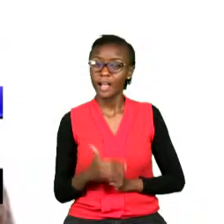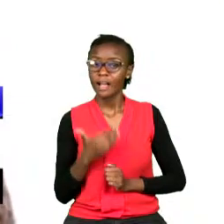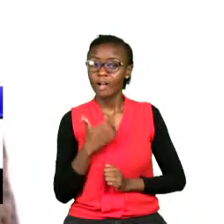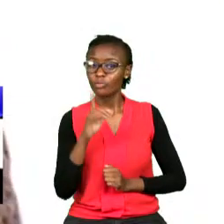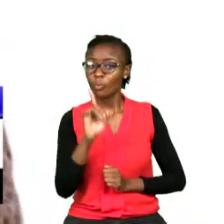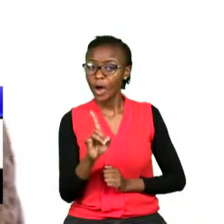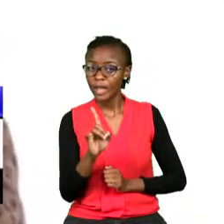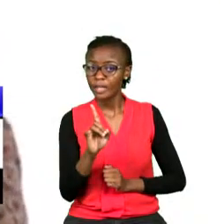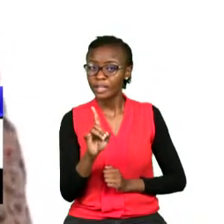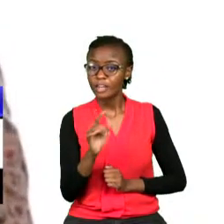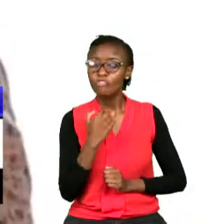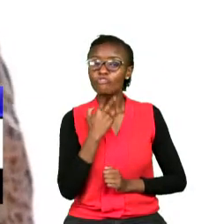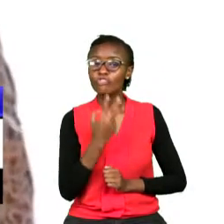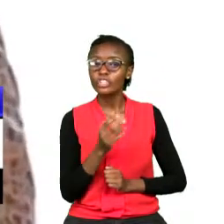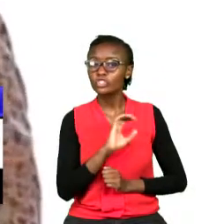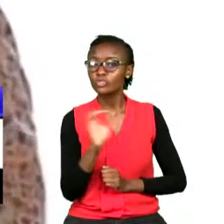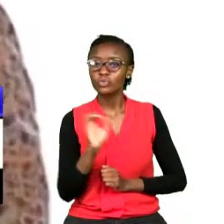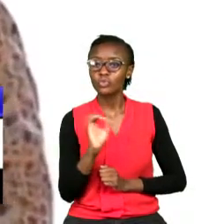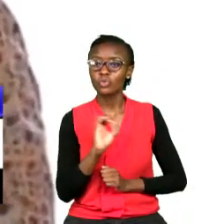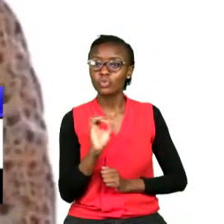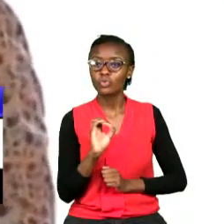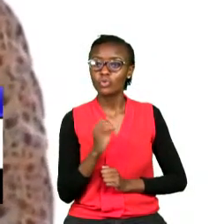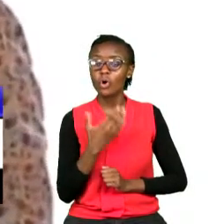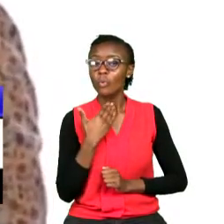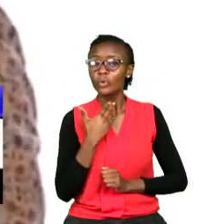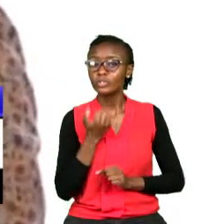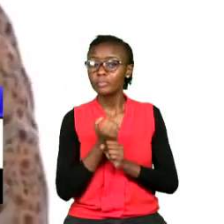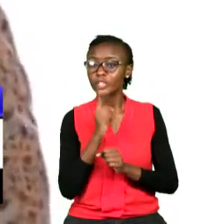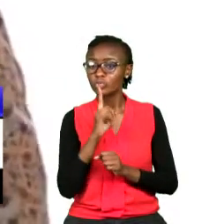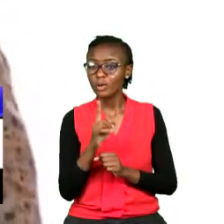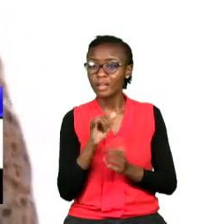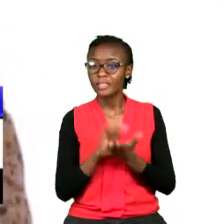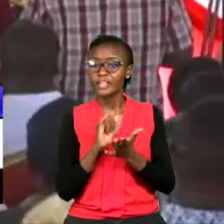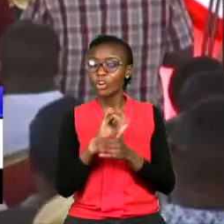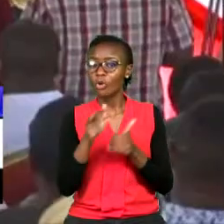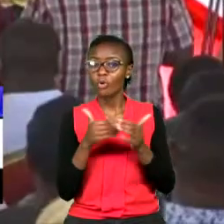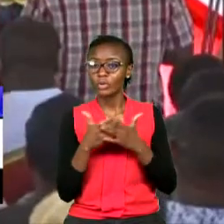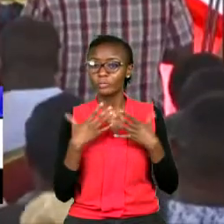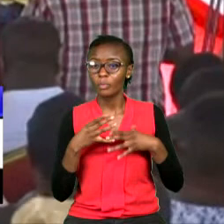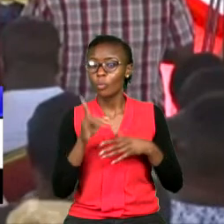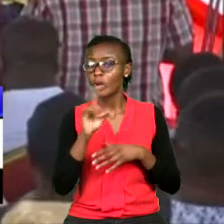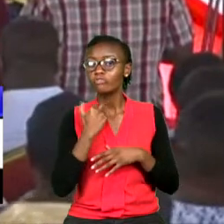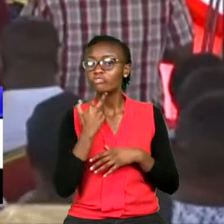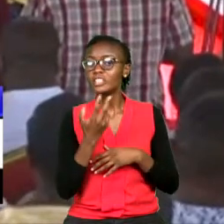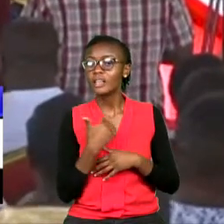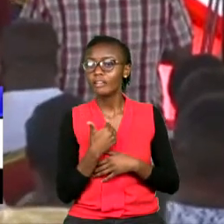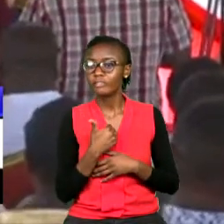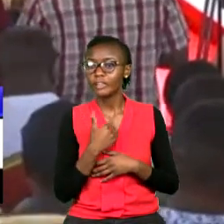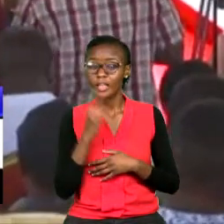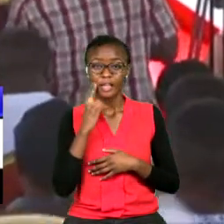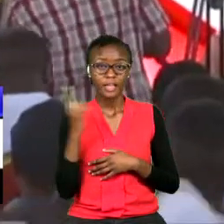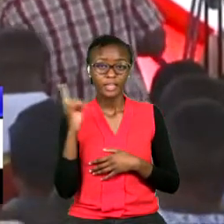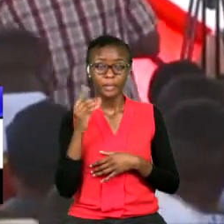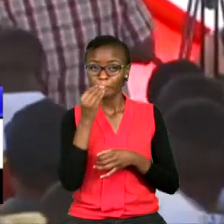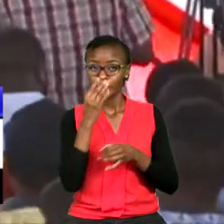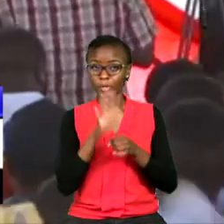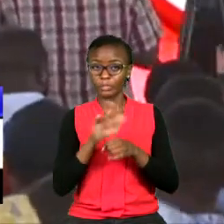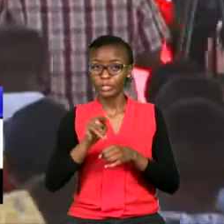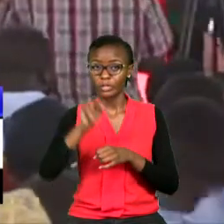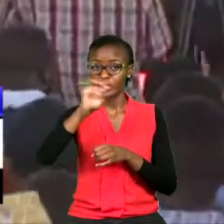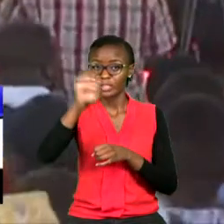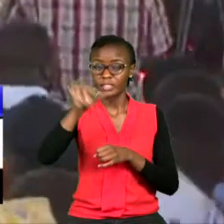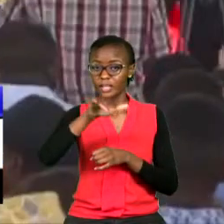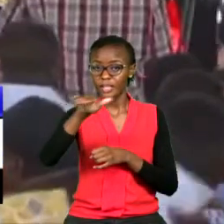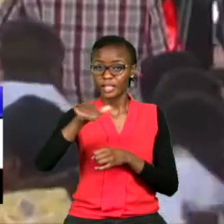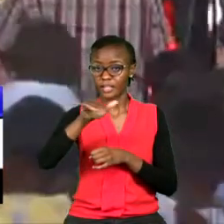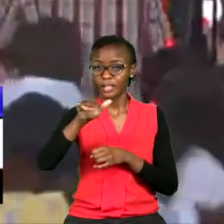voice. And it's that common voice that we want to enshrine, that we all have it. Odinga has promised the northeastern leaders the area